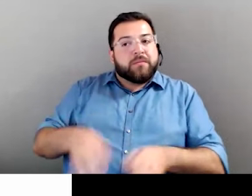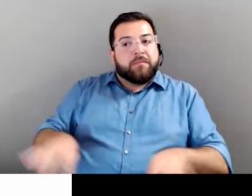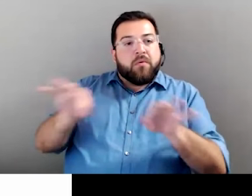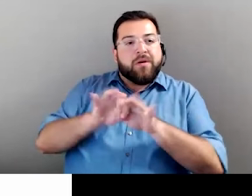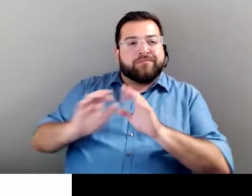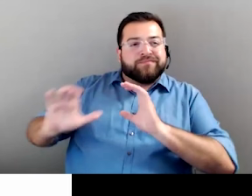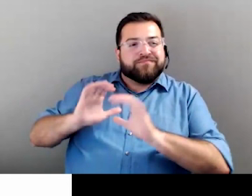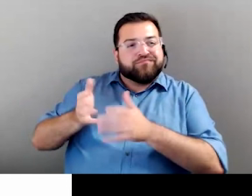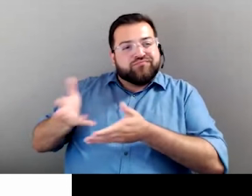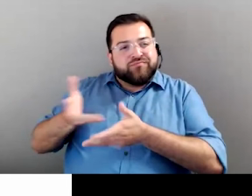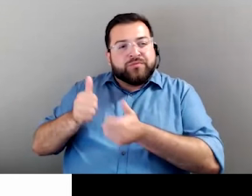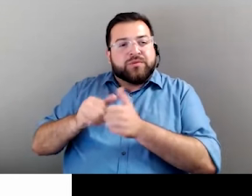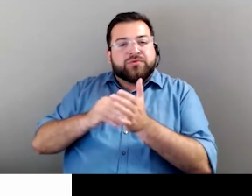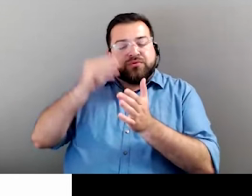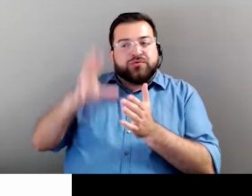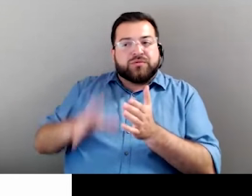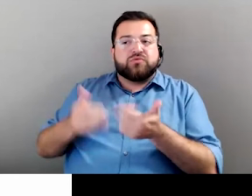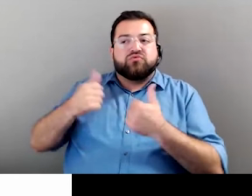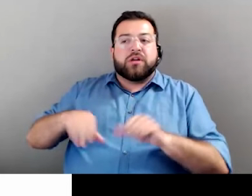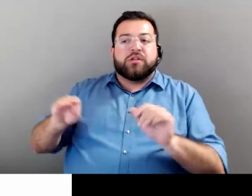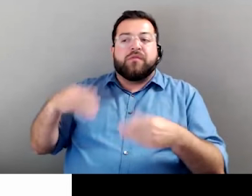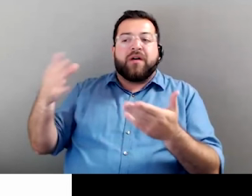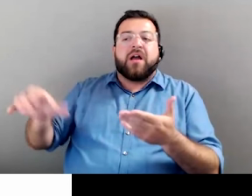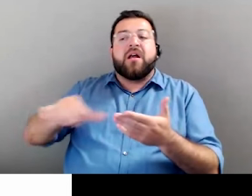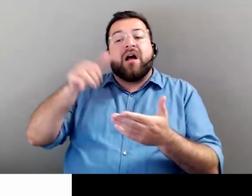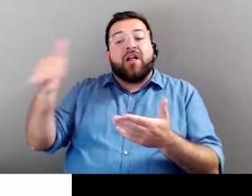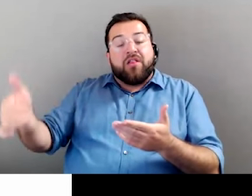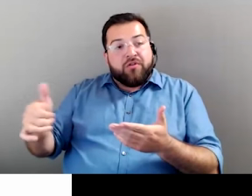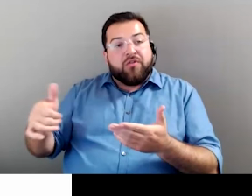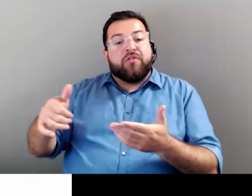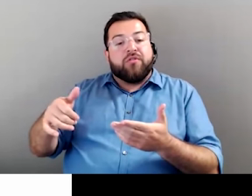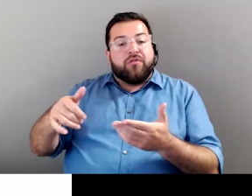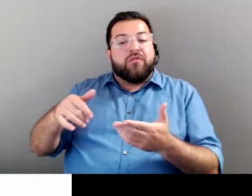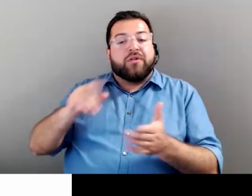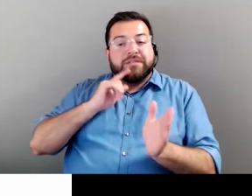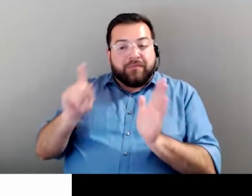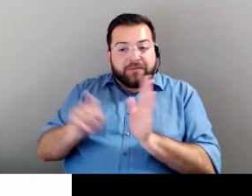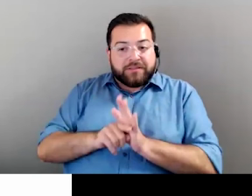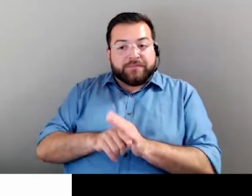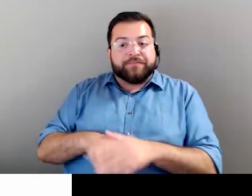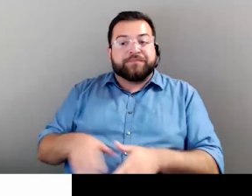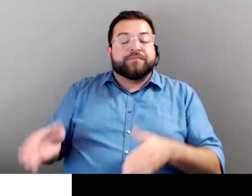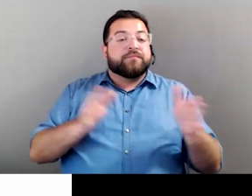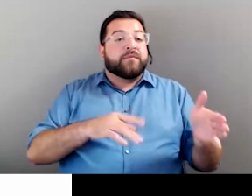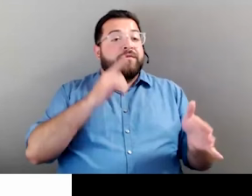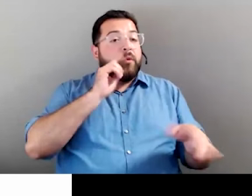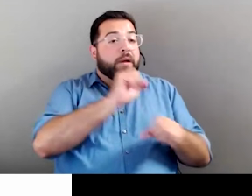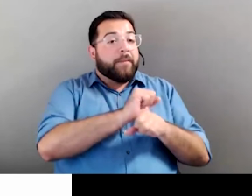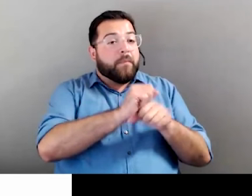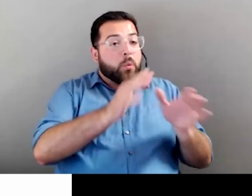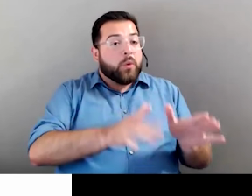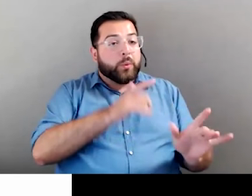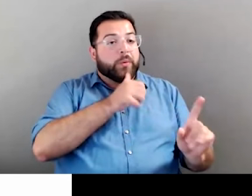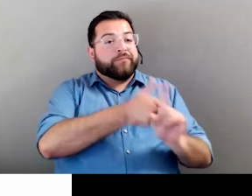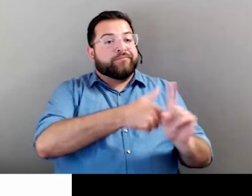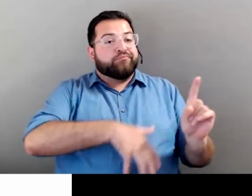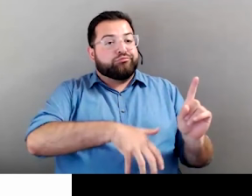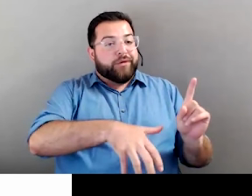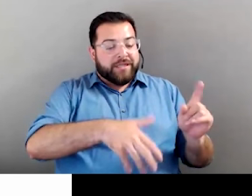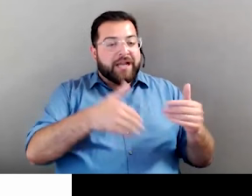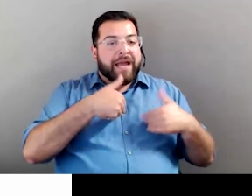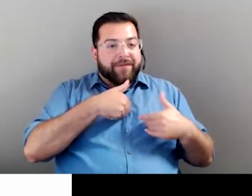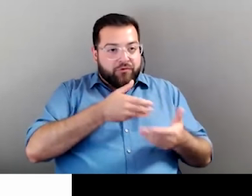provide any alternative assignments. And then employees who are pregnant also have rights under Title IX, and those